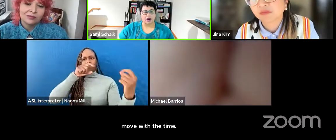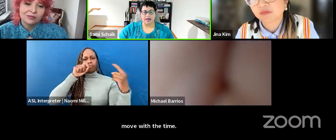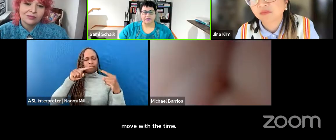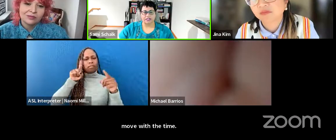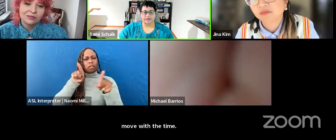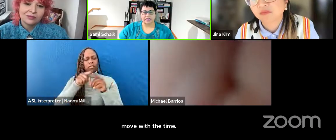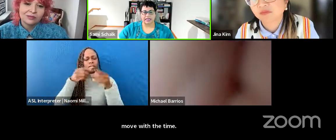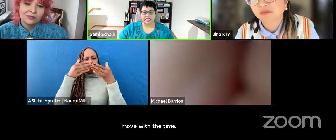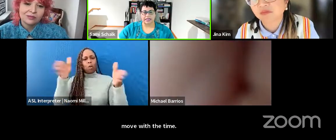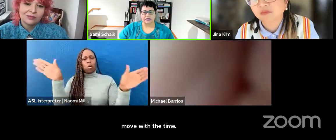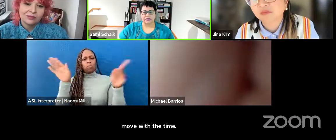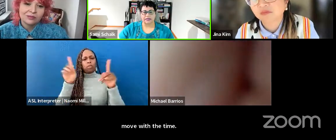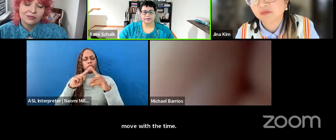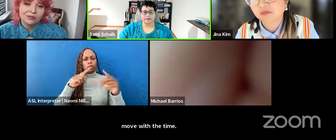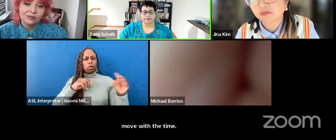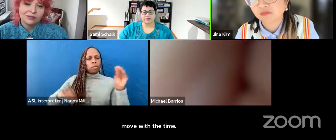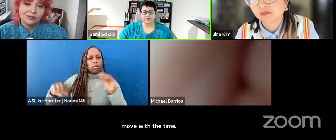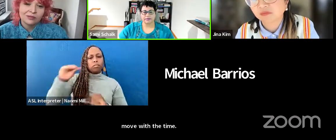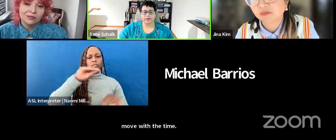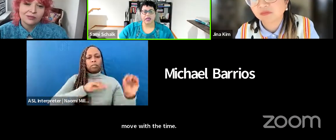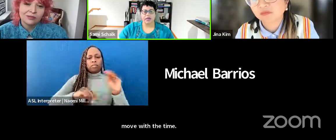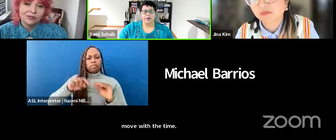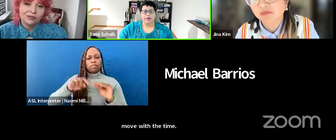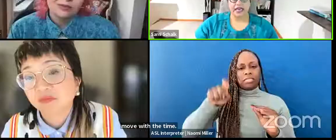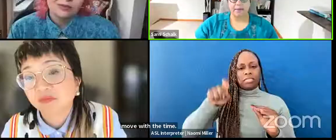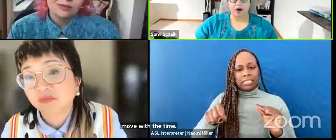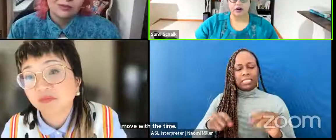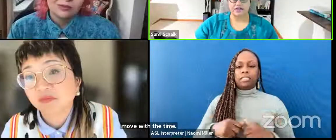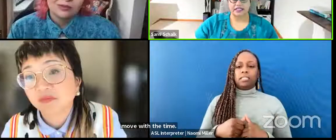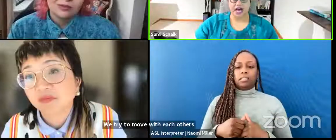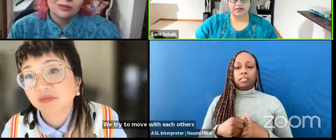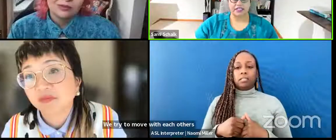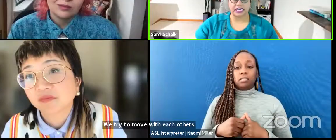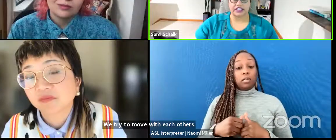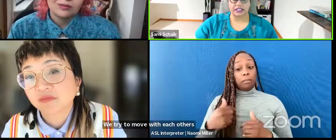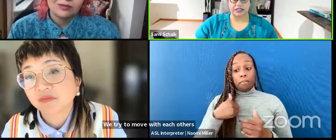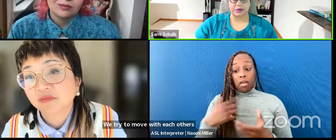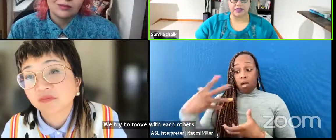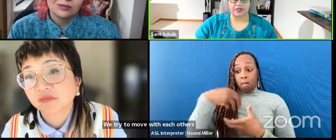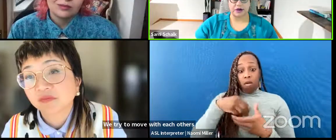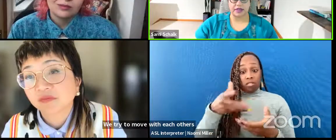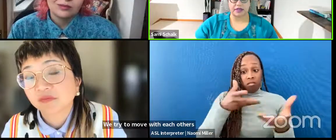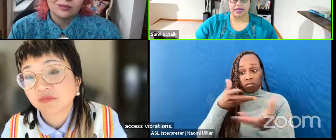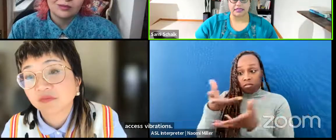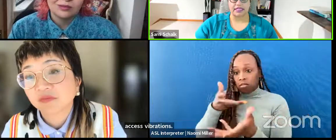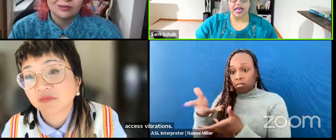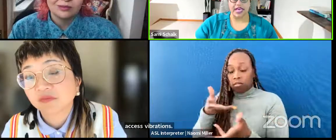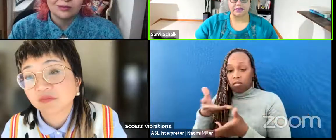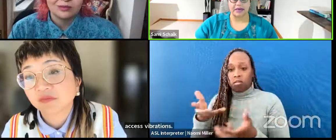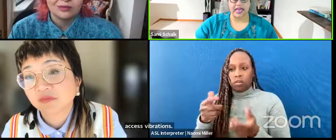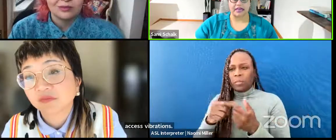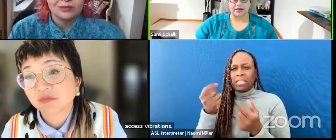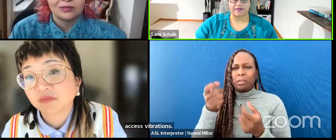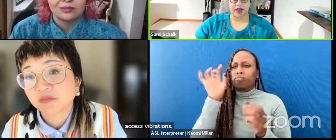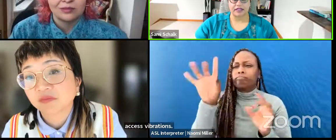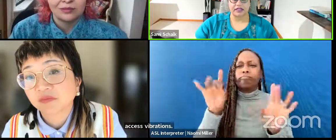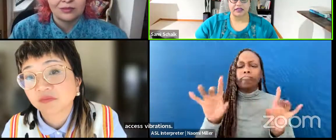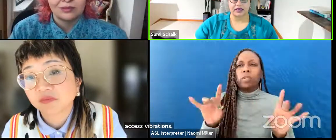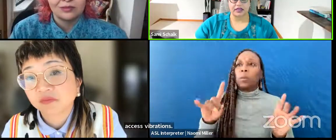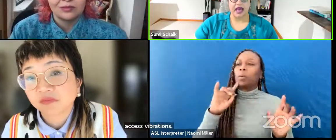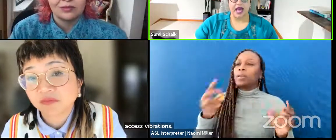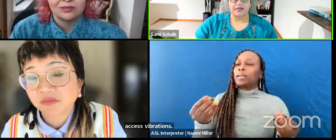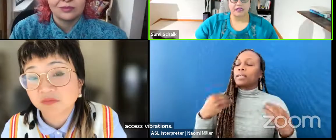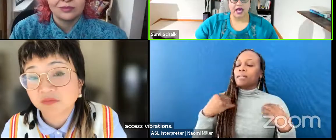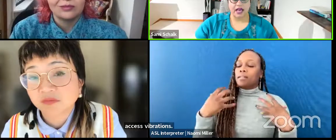open to our ever-shifting needs. Being a part of these conversations with our nibblings has been healing for